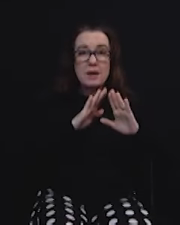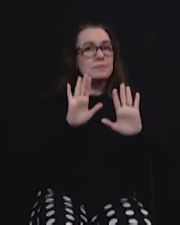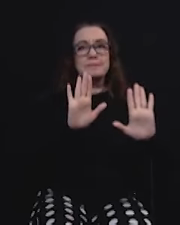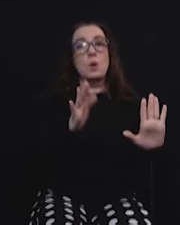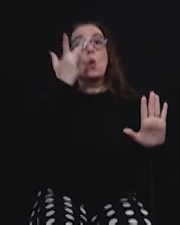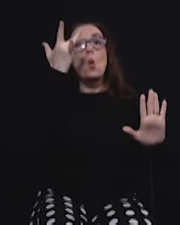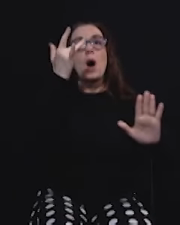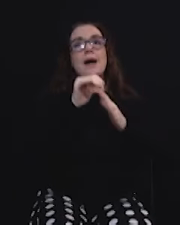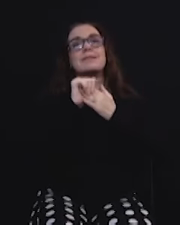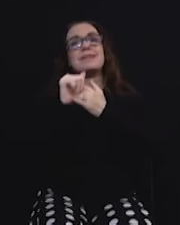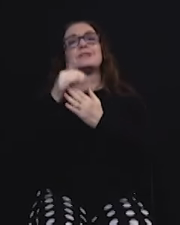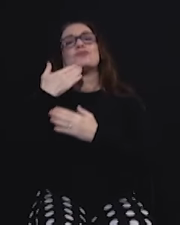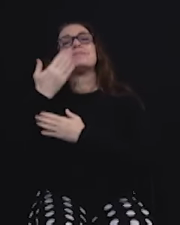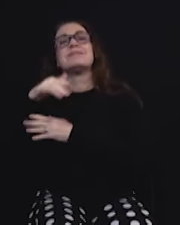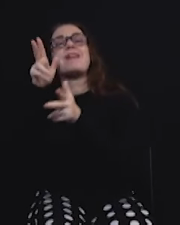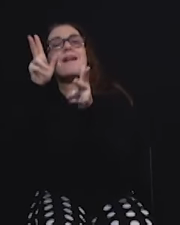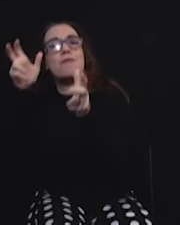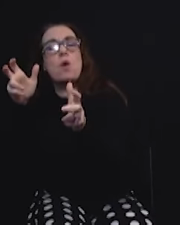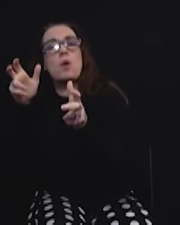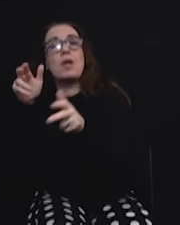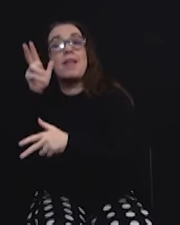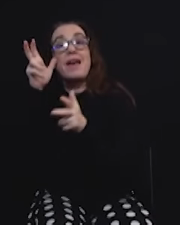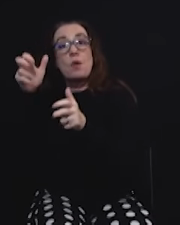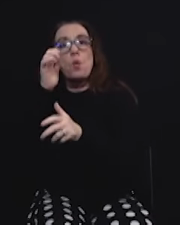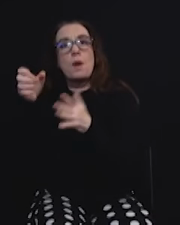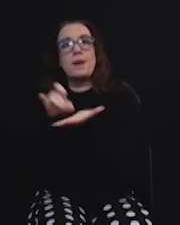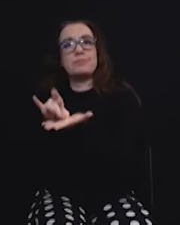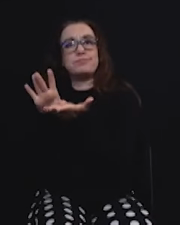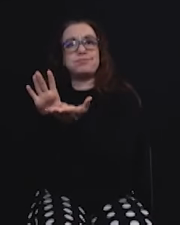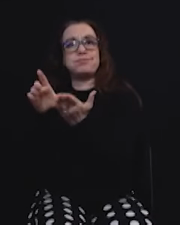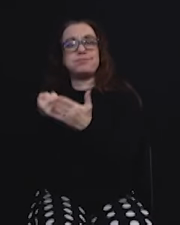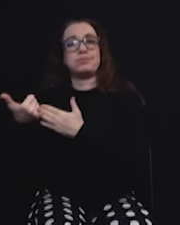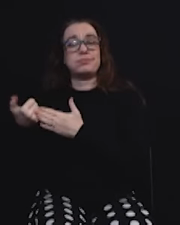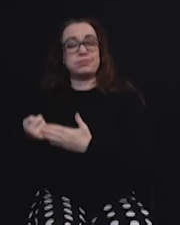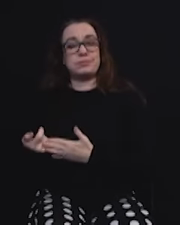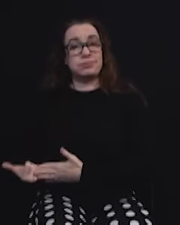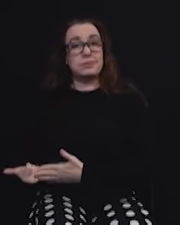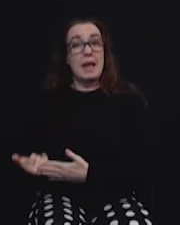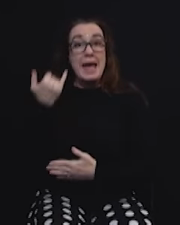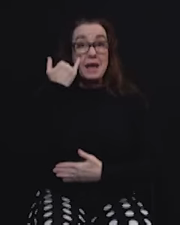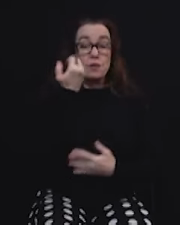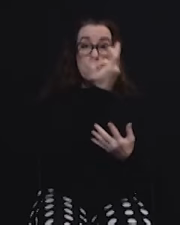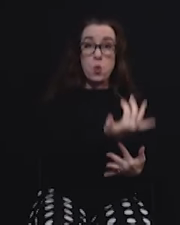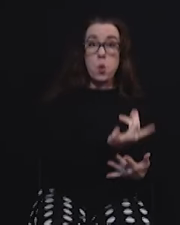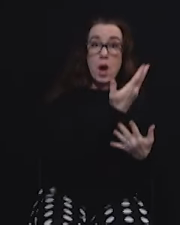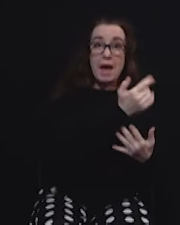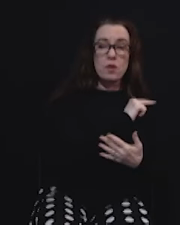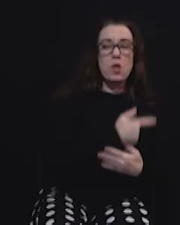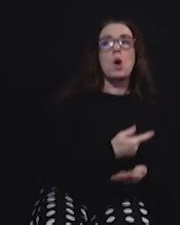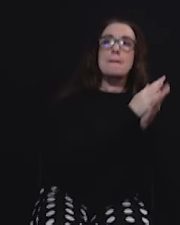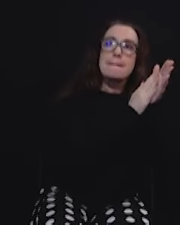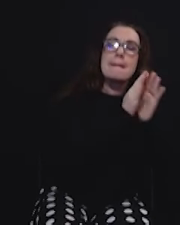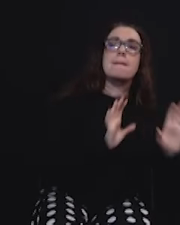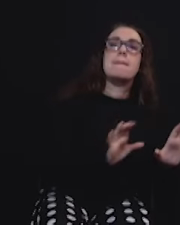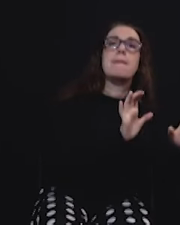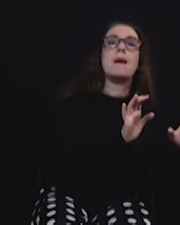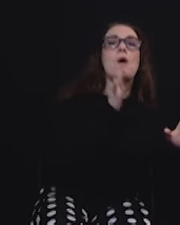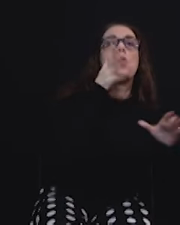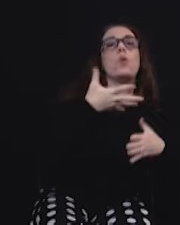evil. For the wicked shall be cut off, but those who wait for the Lord shall inherit the